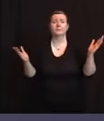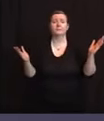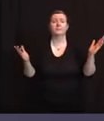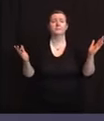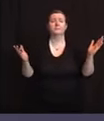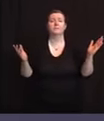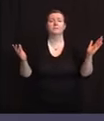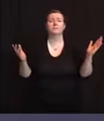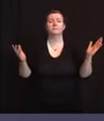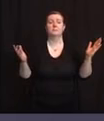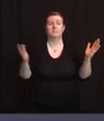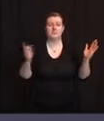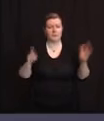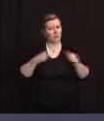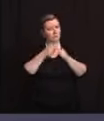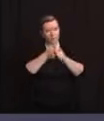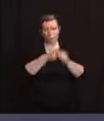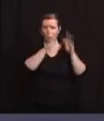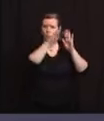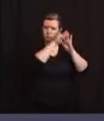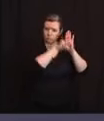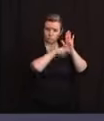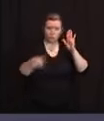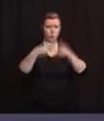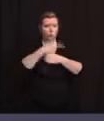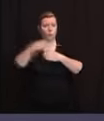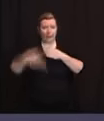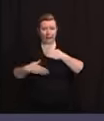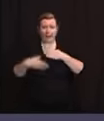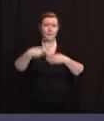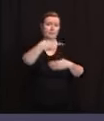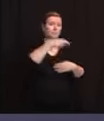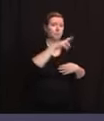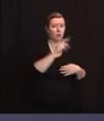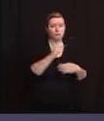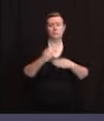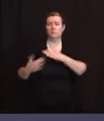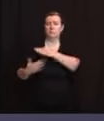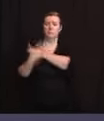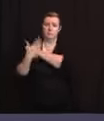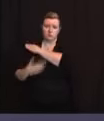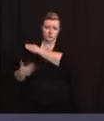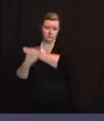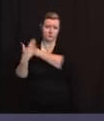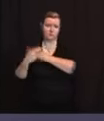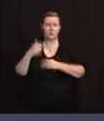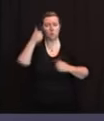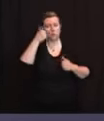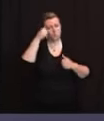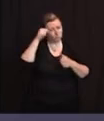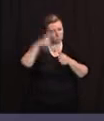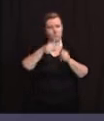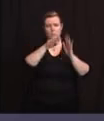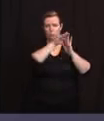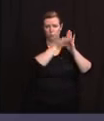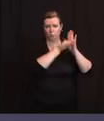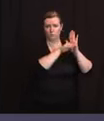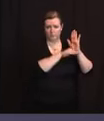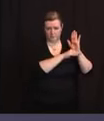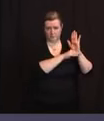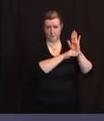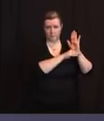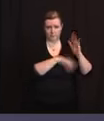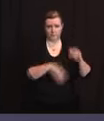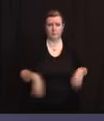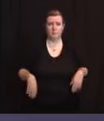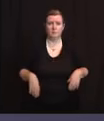weekend. Whether you're in a park or on a beach, we do have, I think Mother Nature appears to